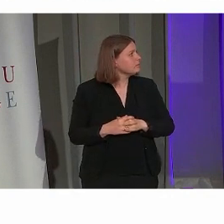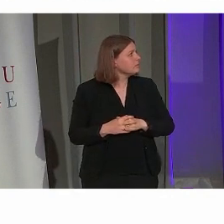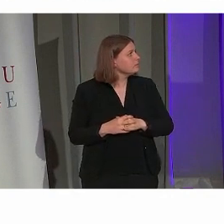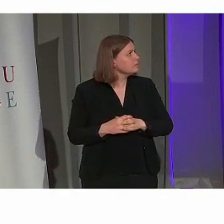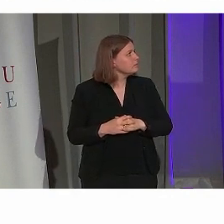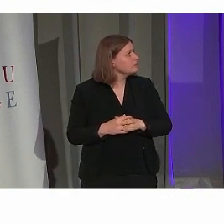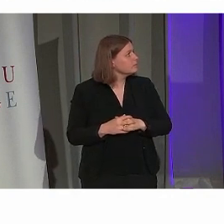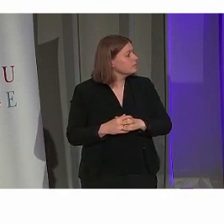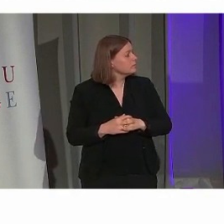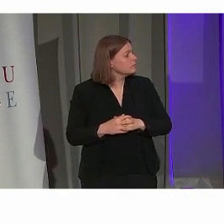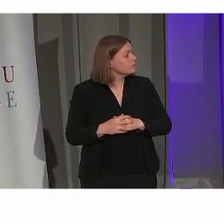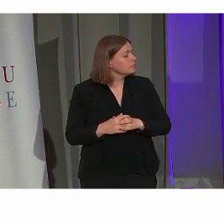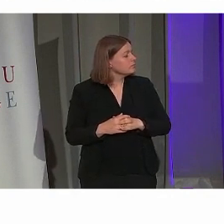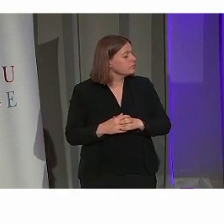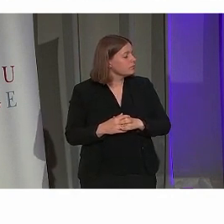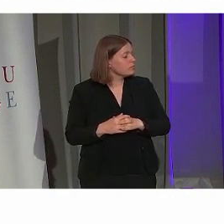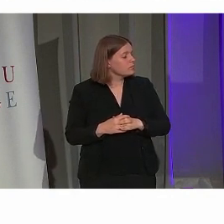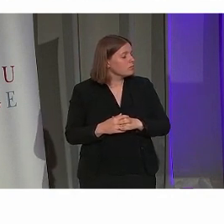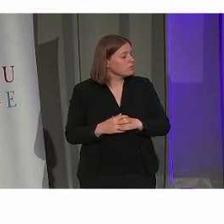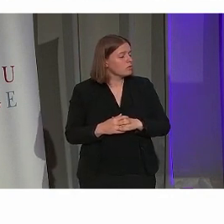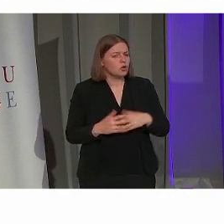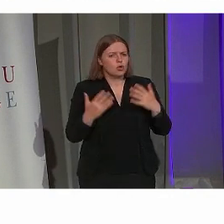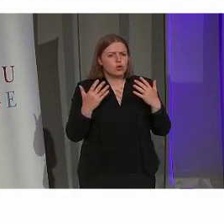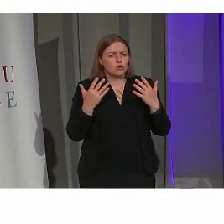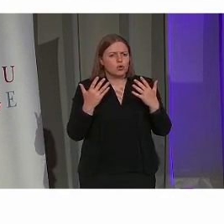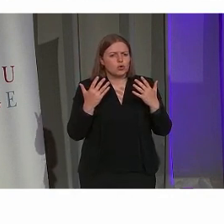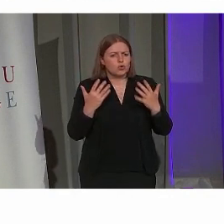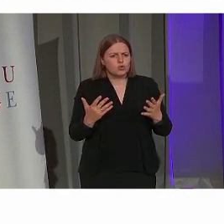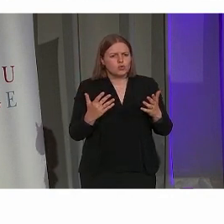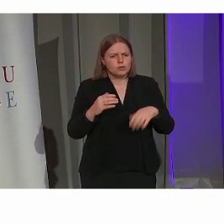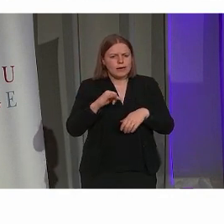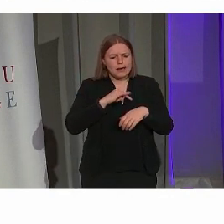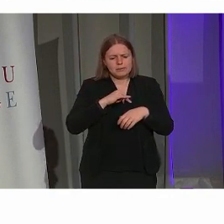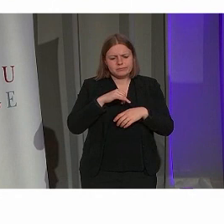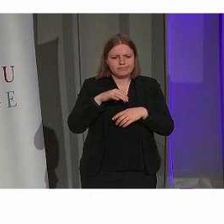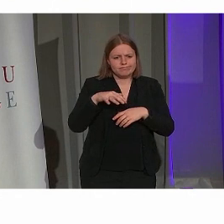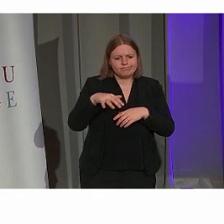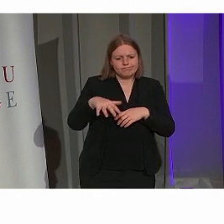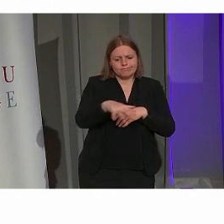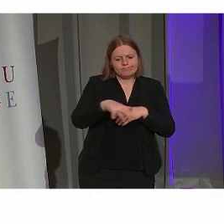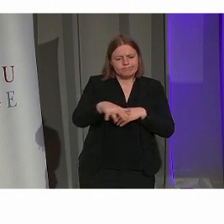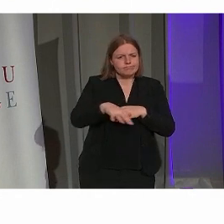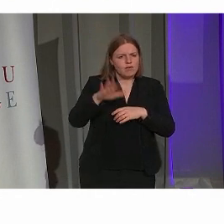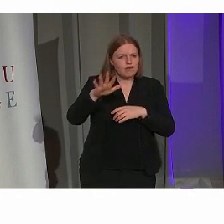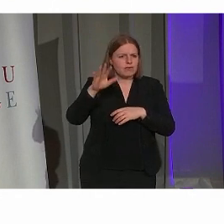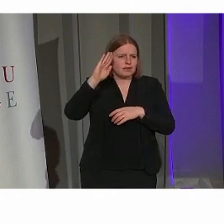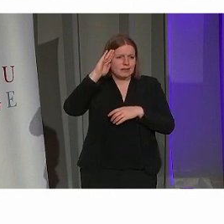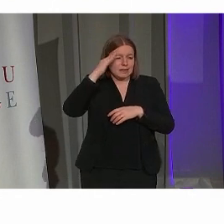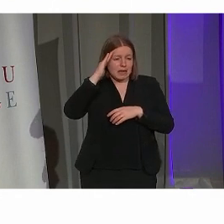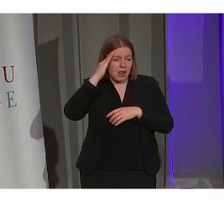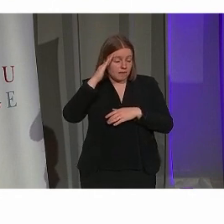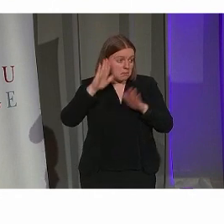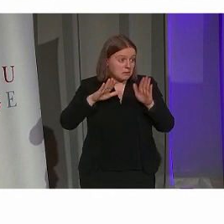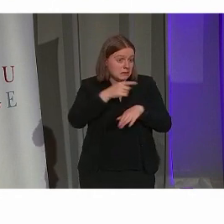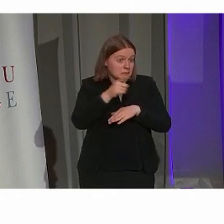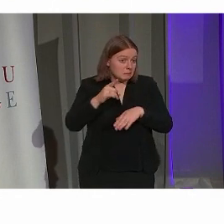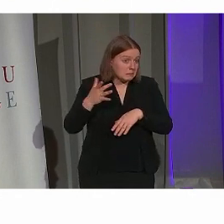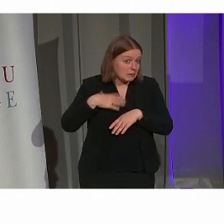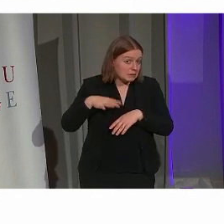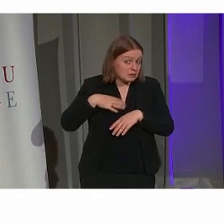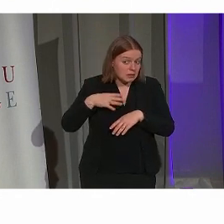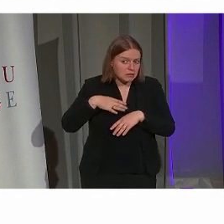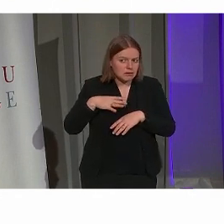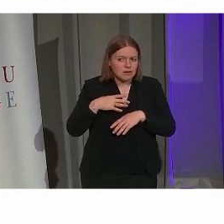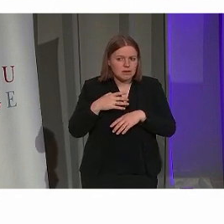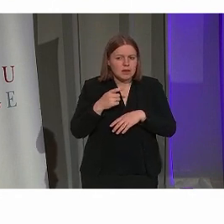And I'll now move to an Irish case study, which may be of some interest. I'm afraid it's a